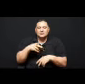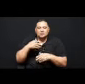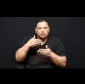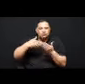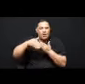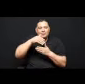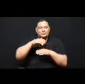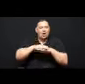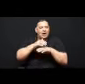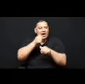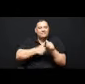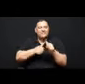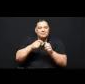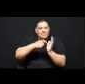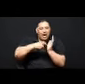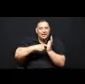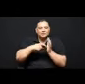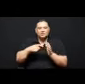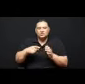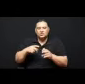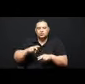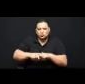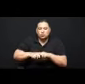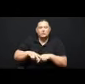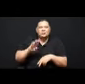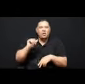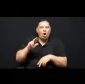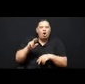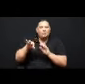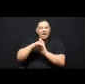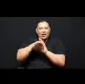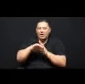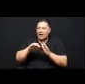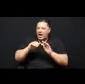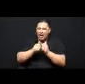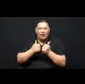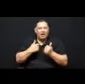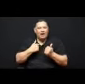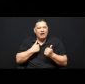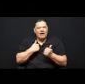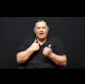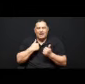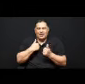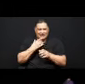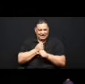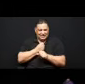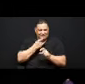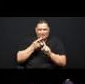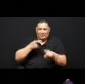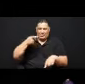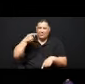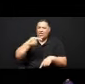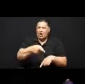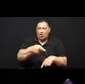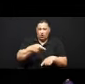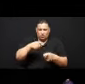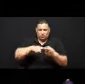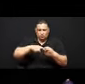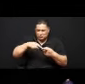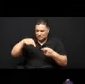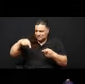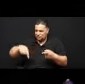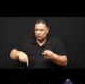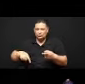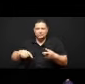bell? How was I going to get from there to here? Remember, my